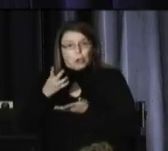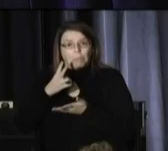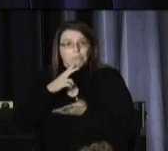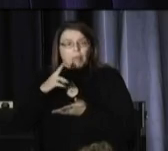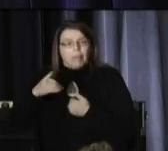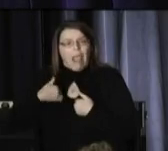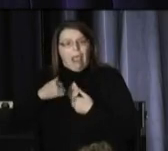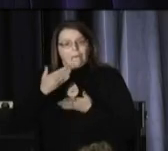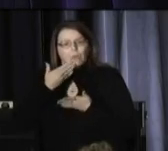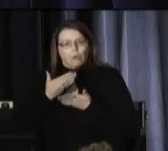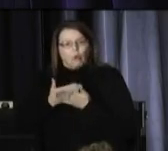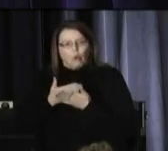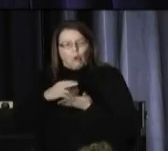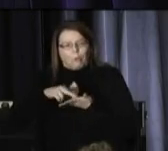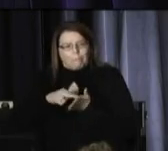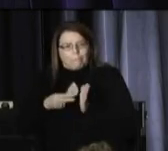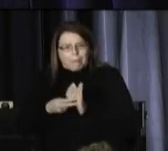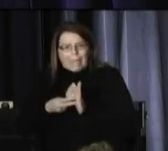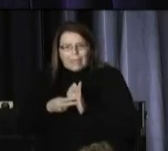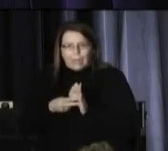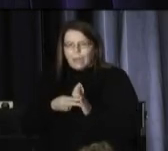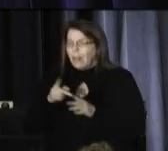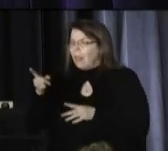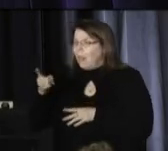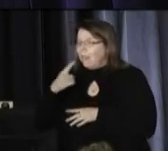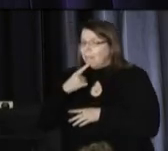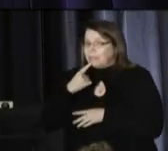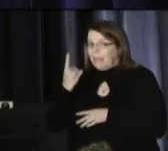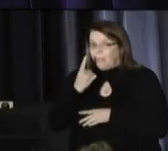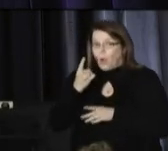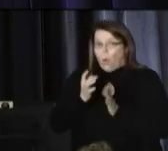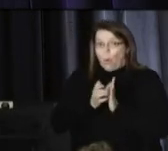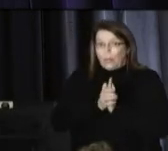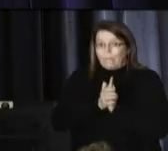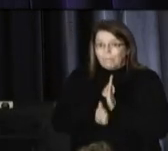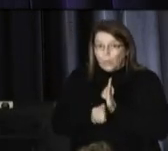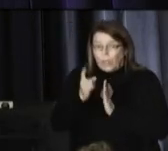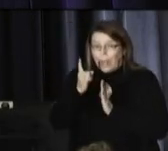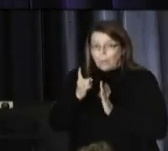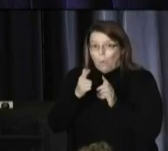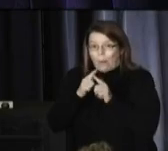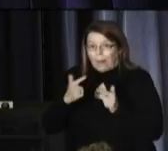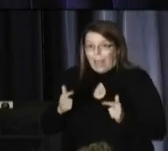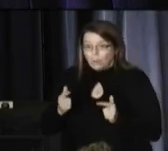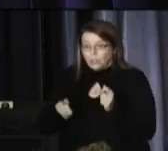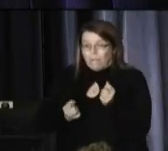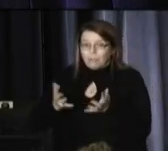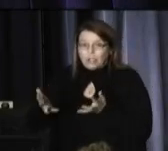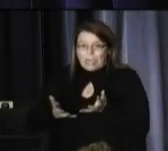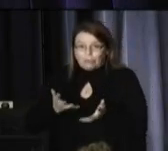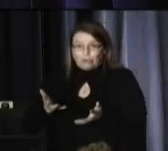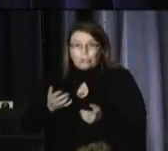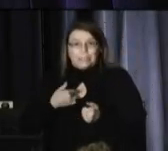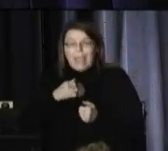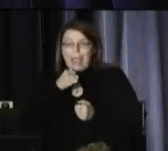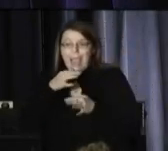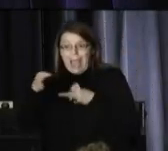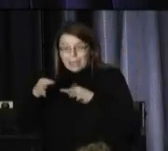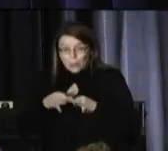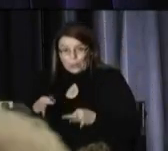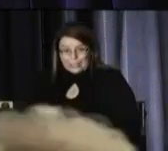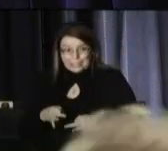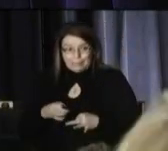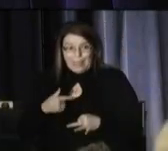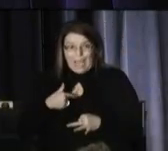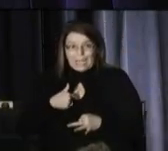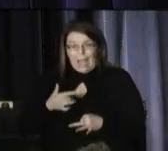editor means she is only fluent in one language of gestures. I do not explain. I